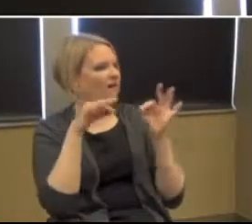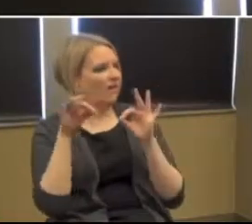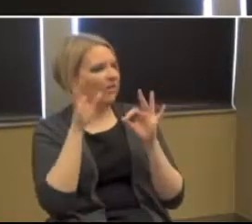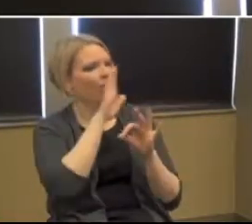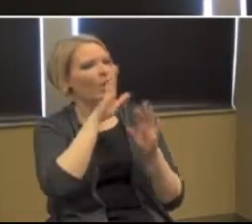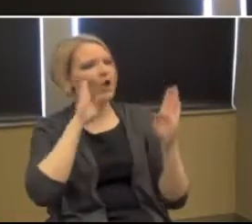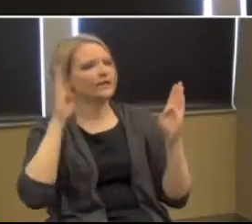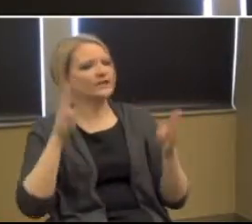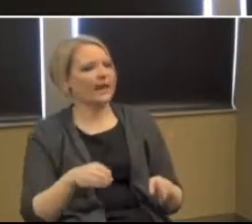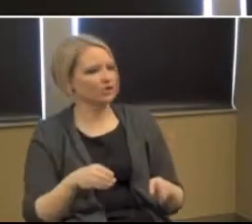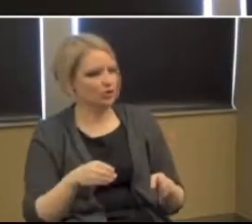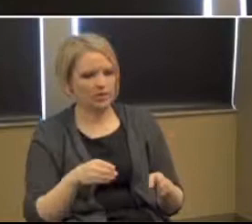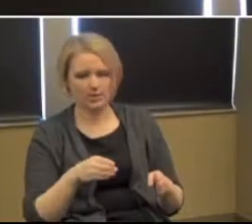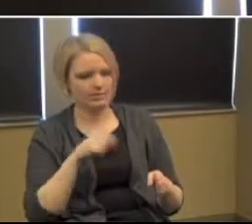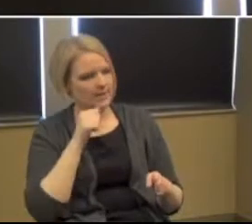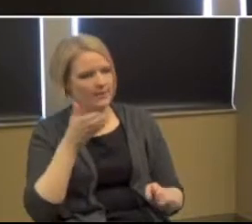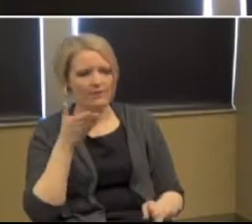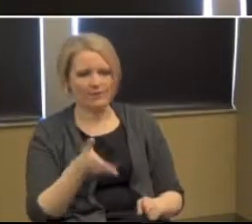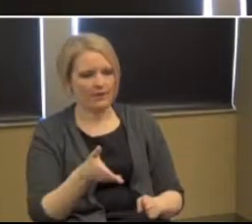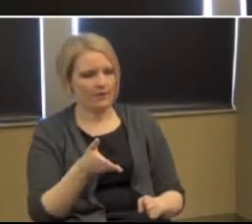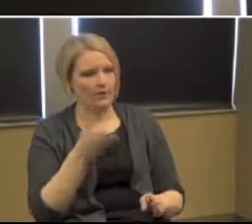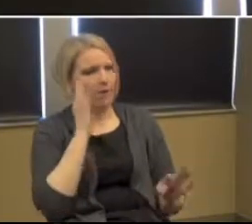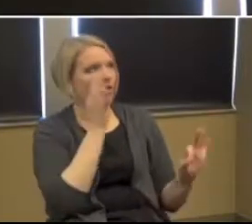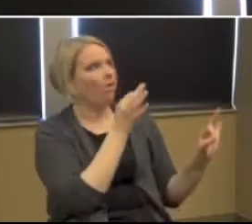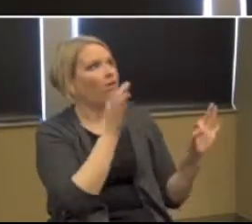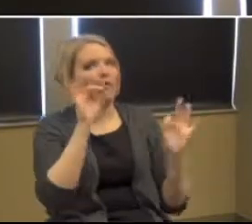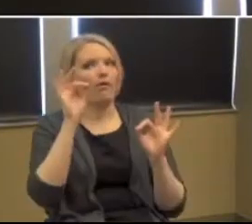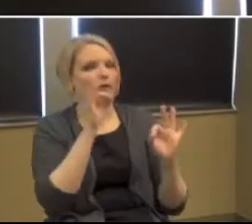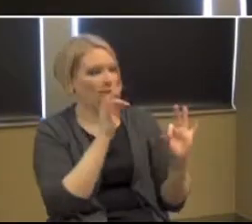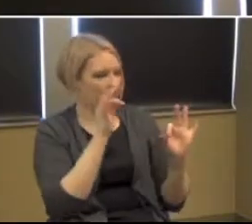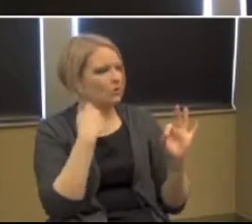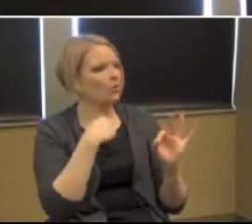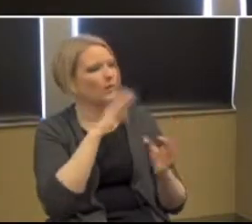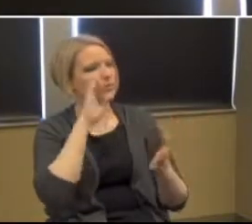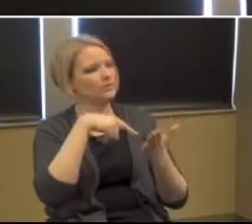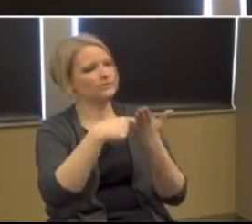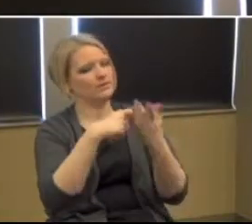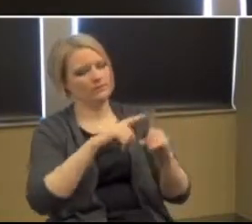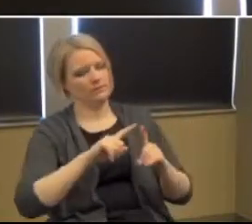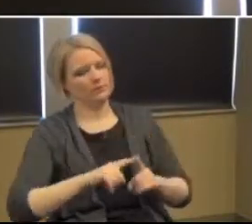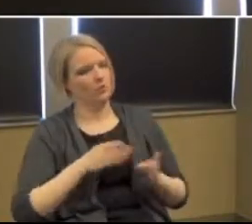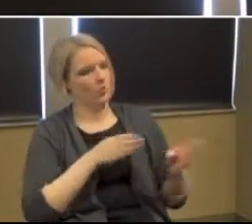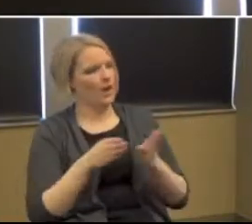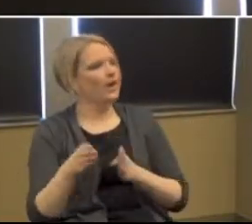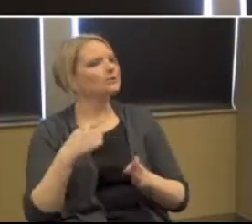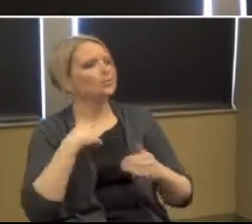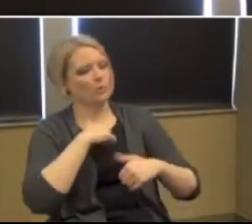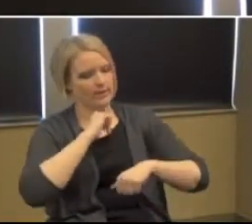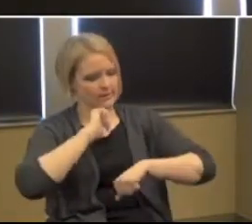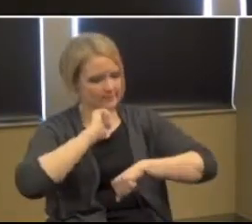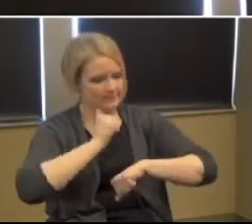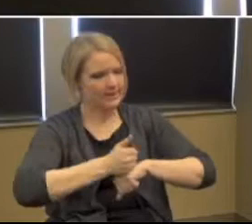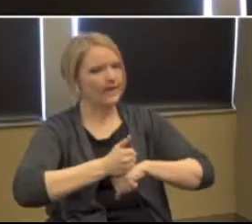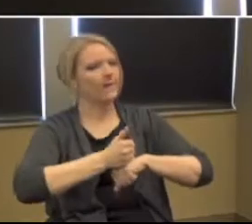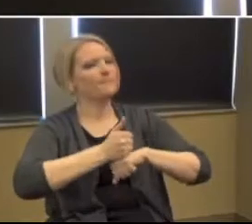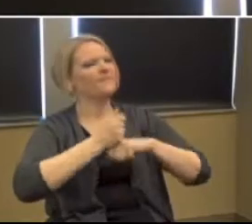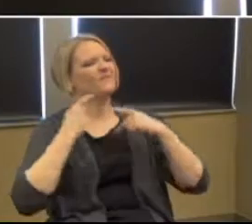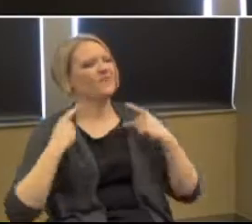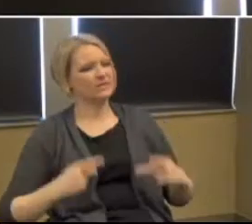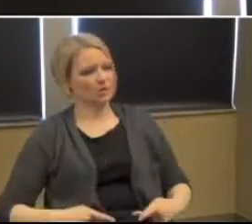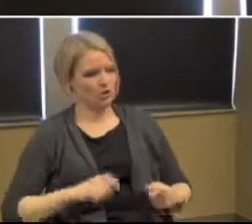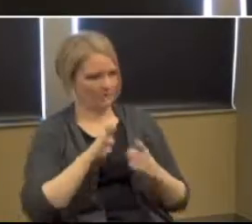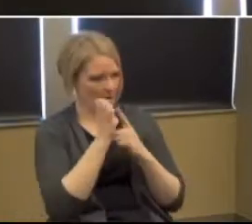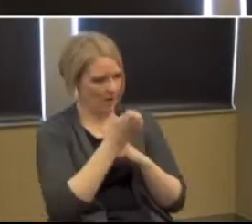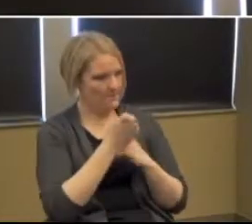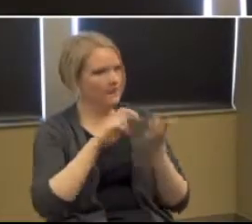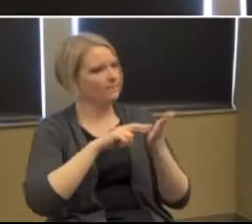task has changed to whatever else is going on. So we'll talk about different ways that we can structure the physical environment so